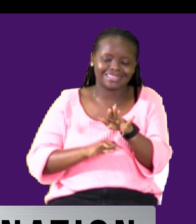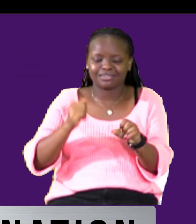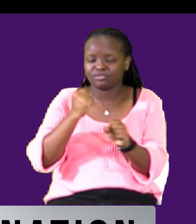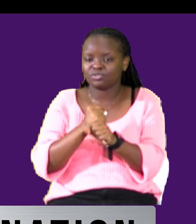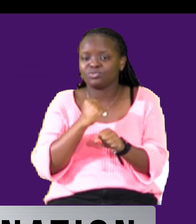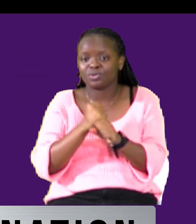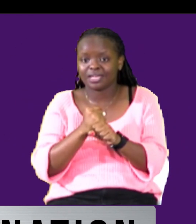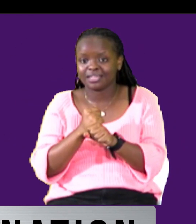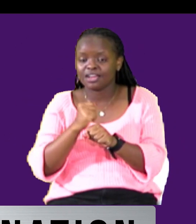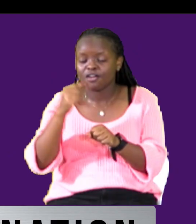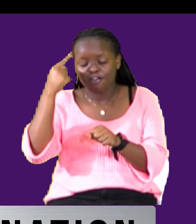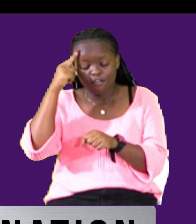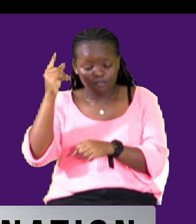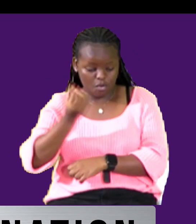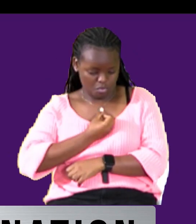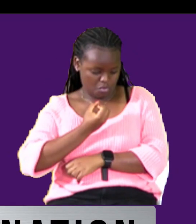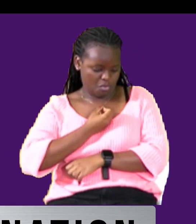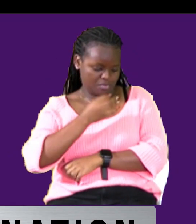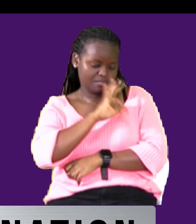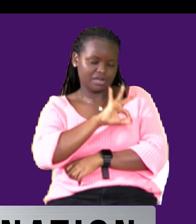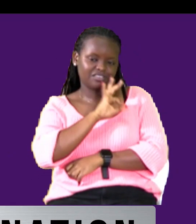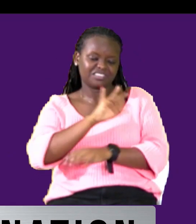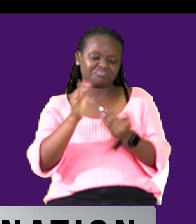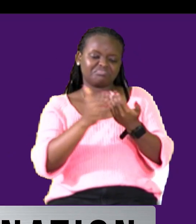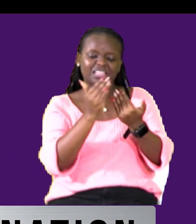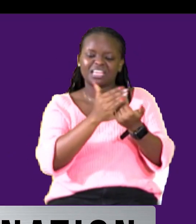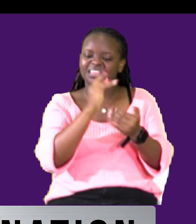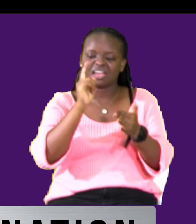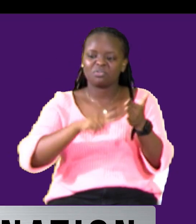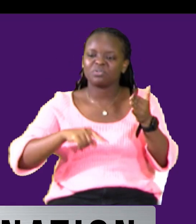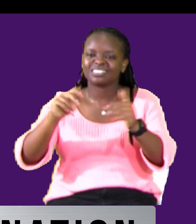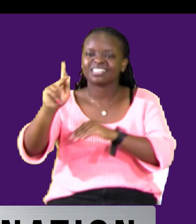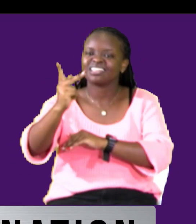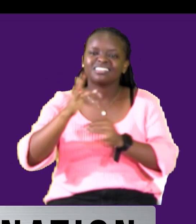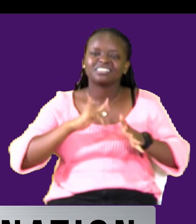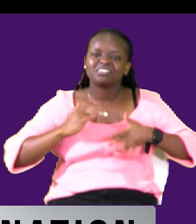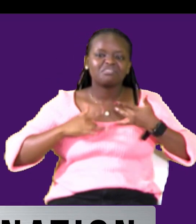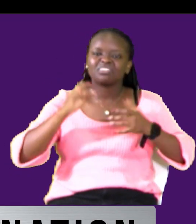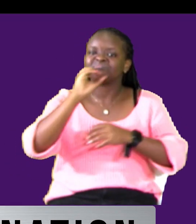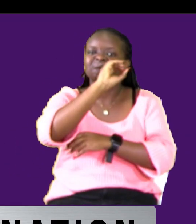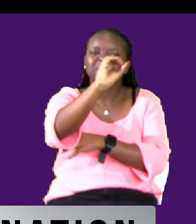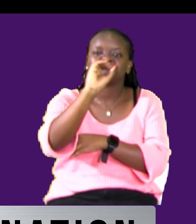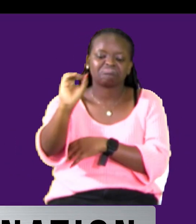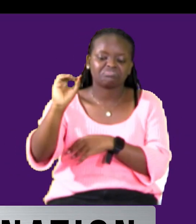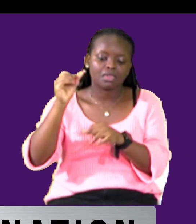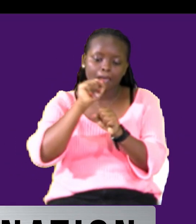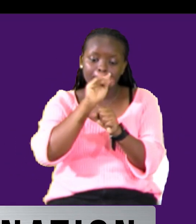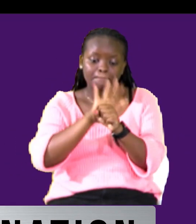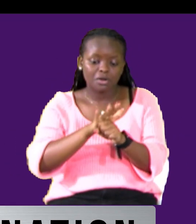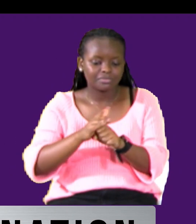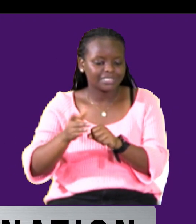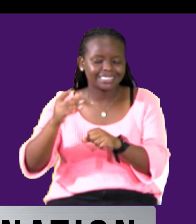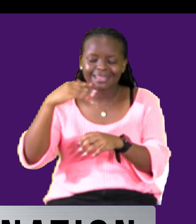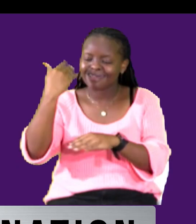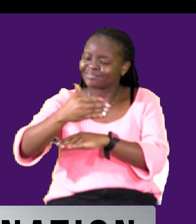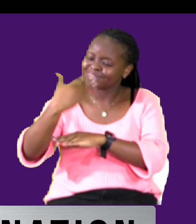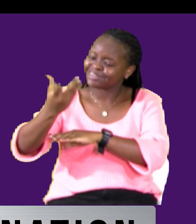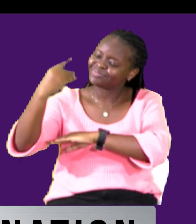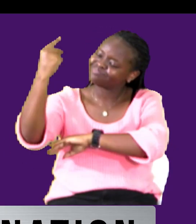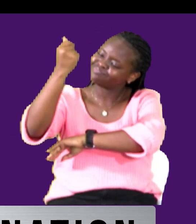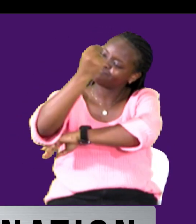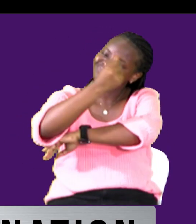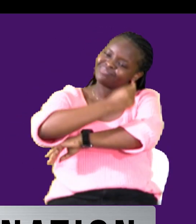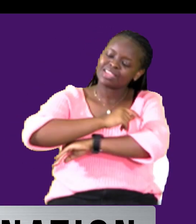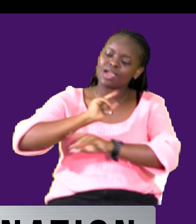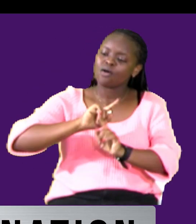his own benefit. He doesn't care what Kenyans are feeling. He has been promising day in, day out. He went to